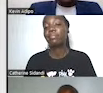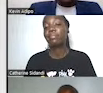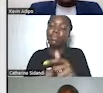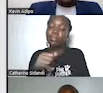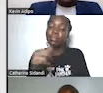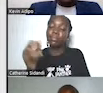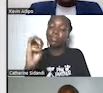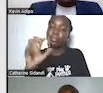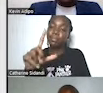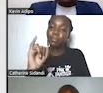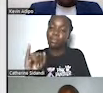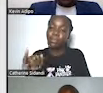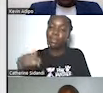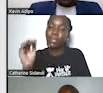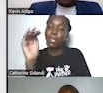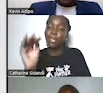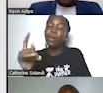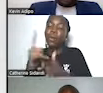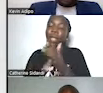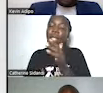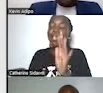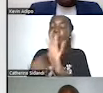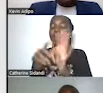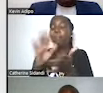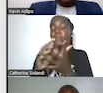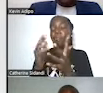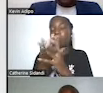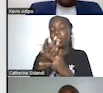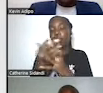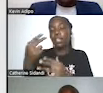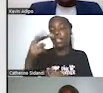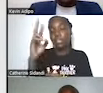is the difference between HR metrics and HR analytics?